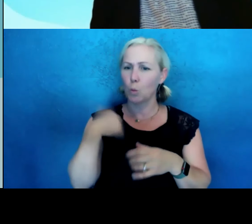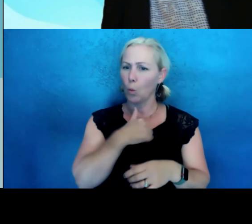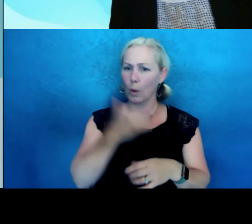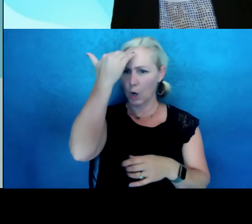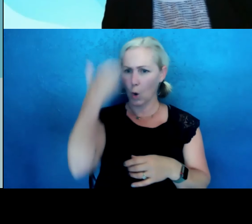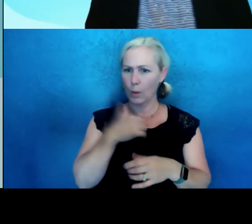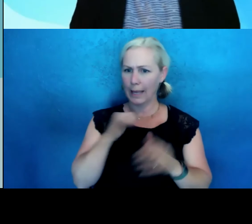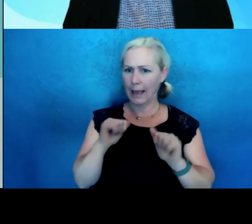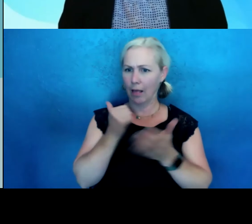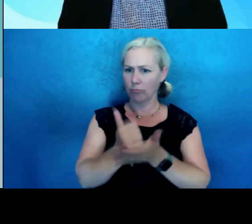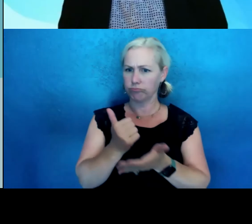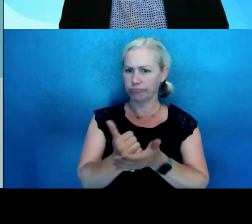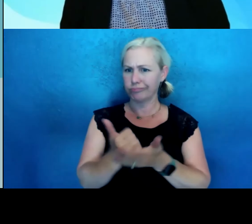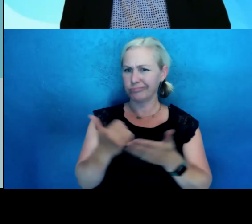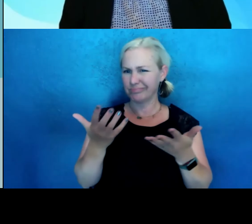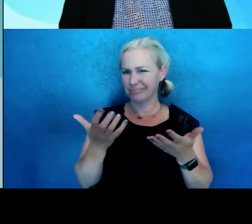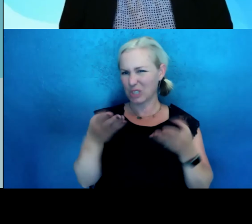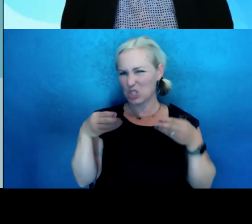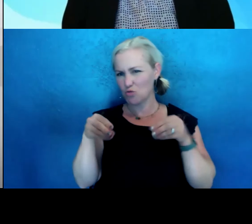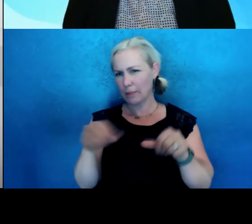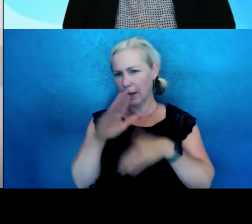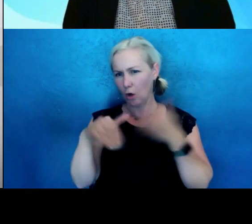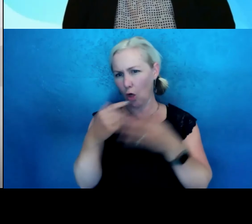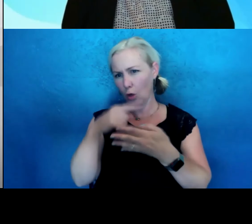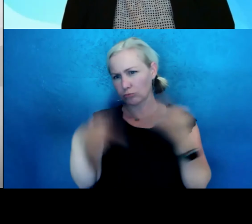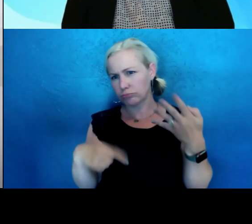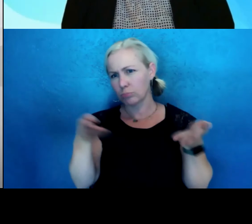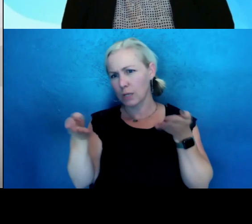least on the streamlining all of that.